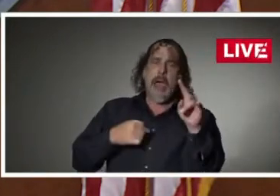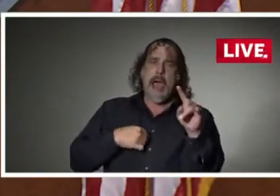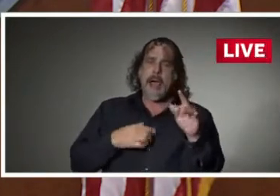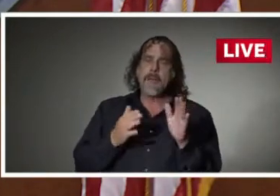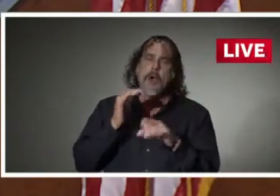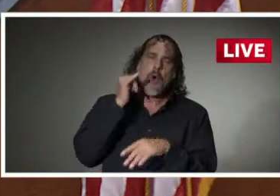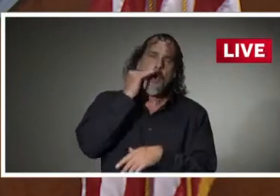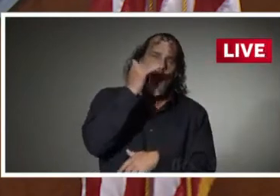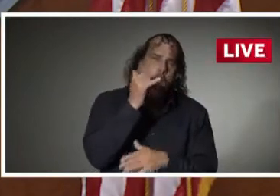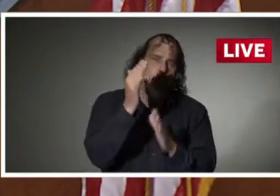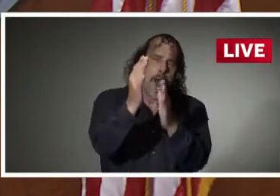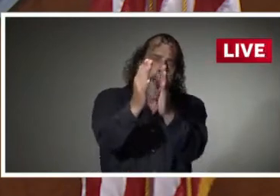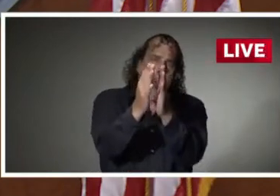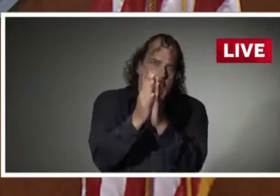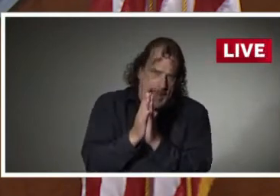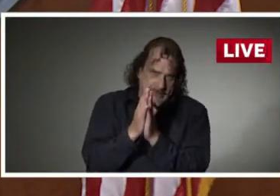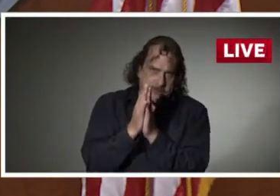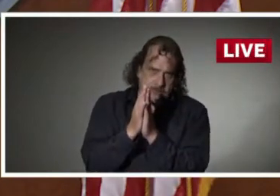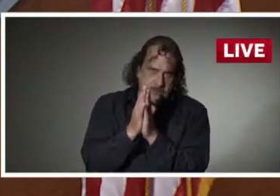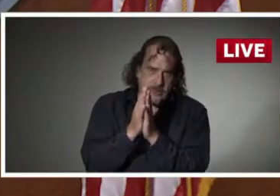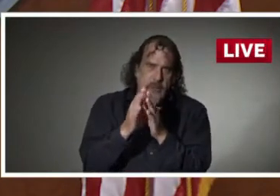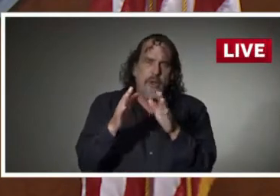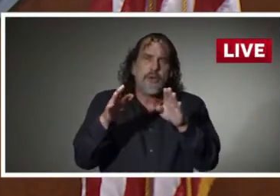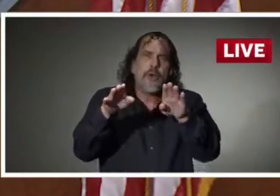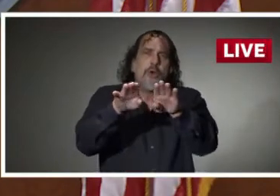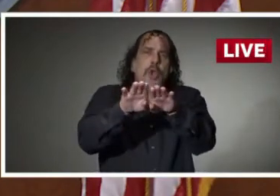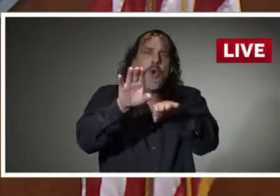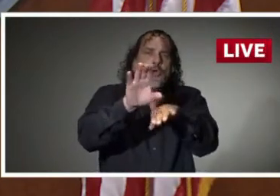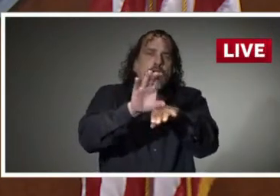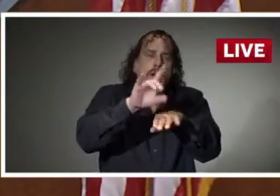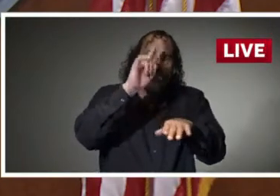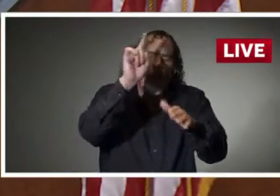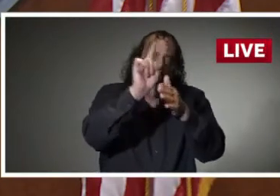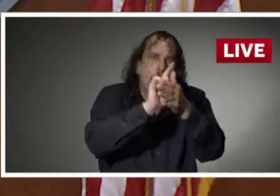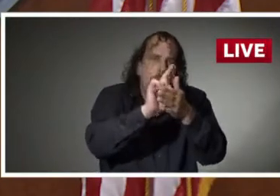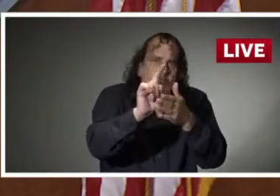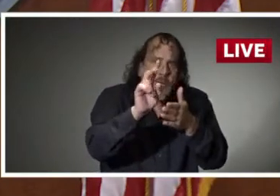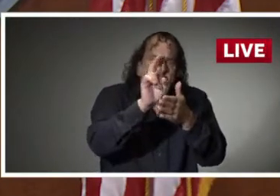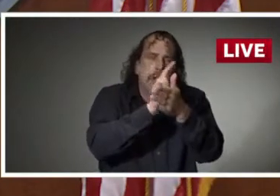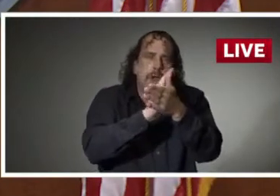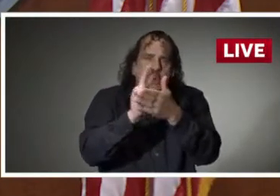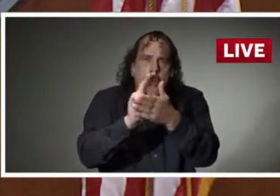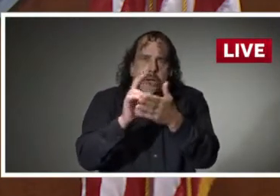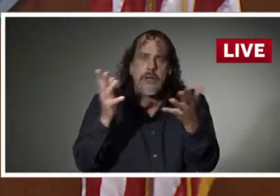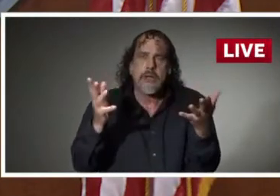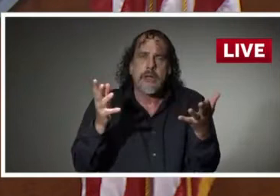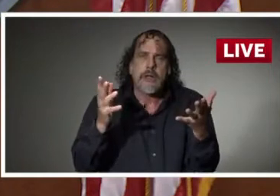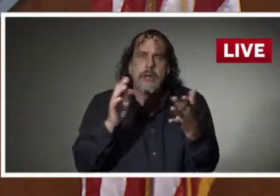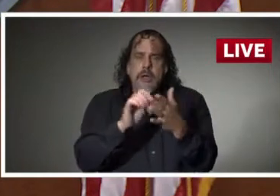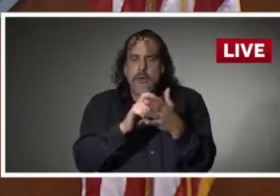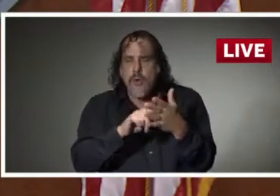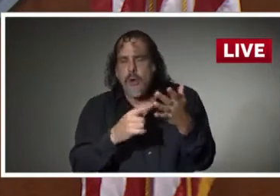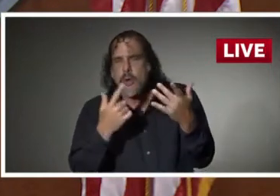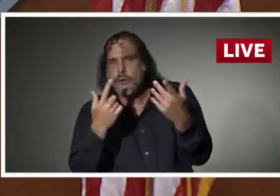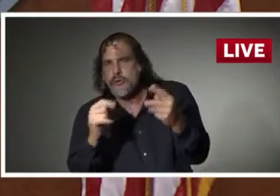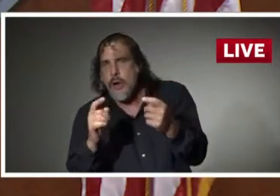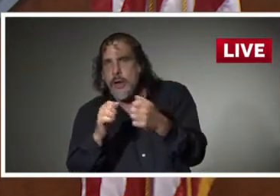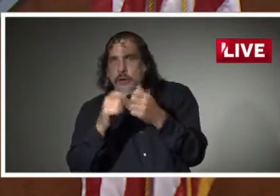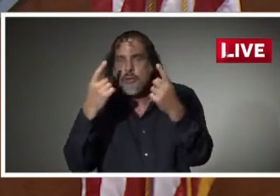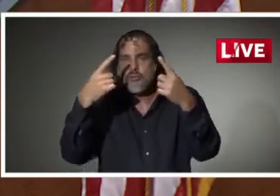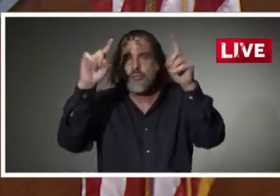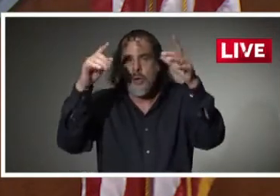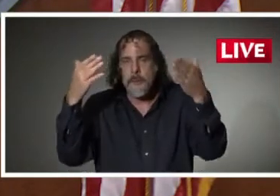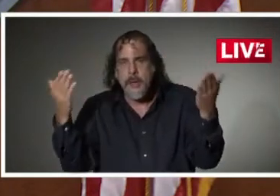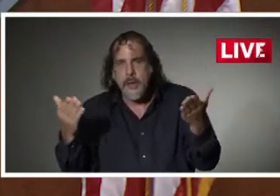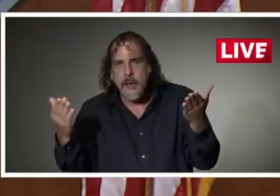you to shut down your church for a week or two to adhere to what we're trying to get accomplished."